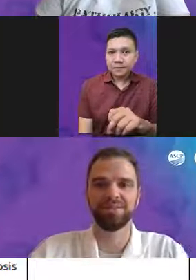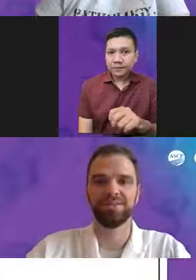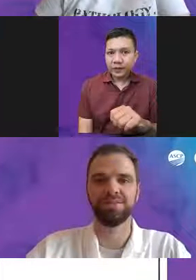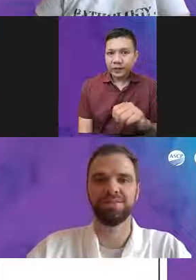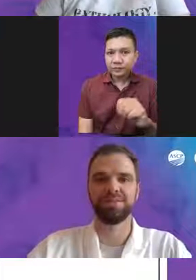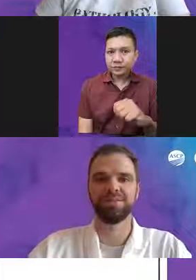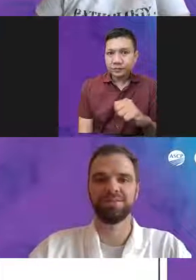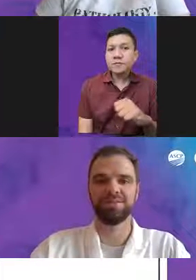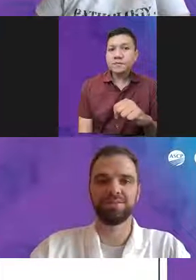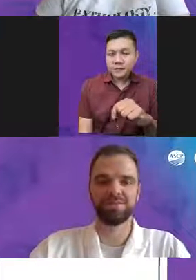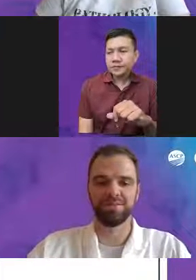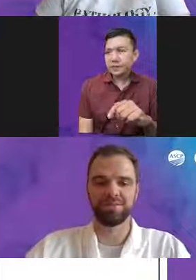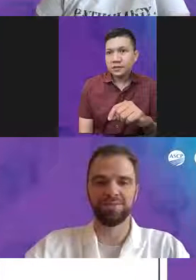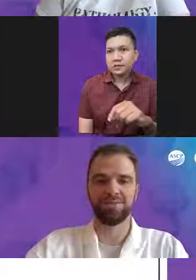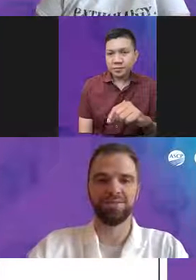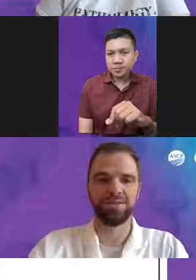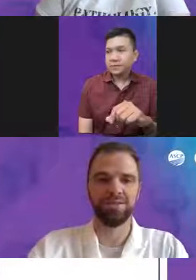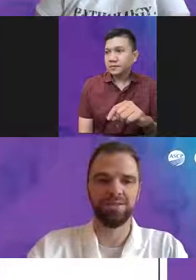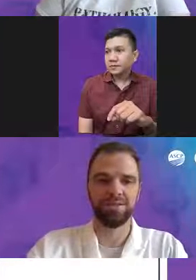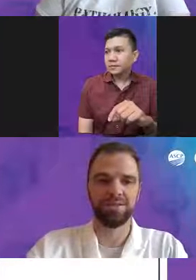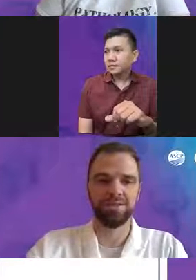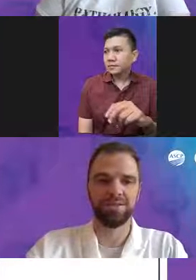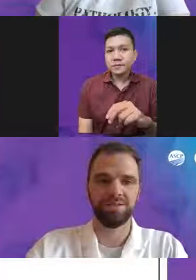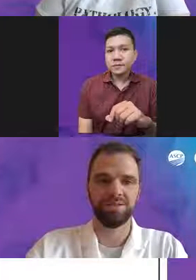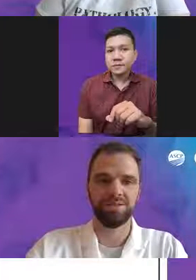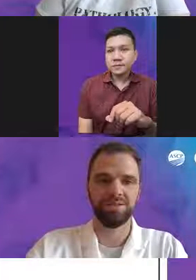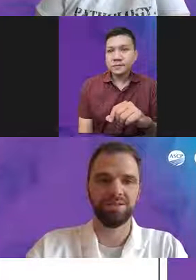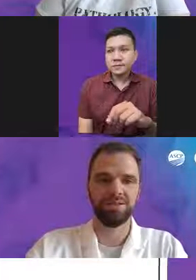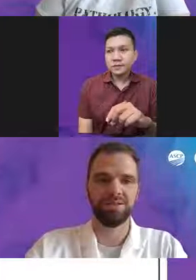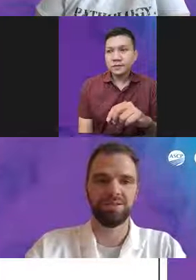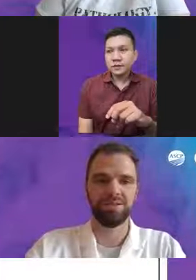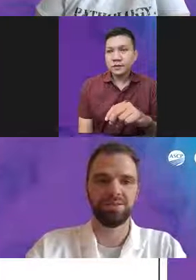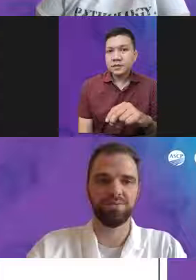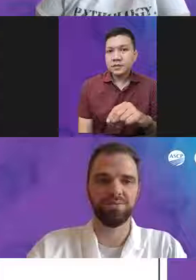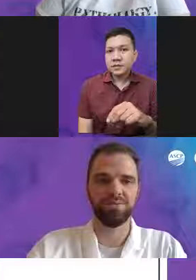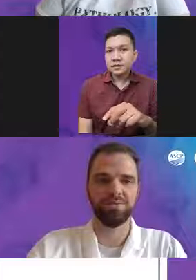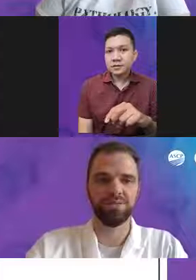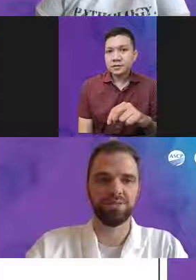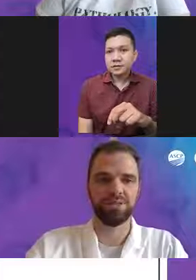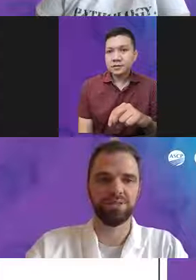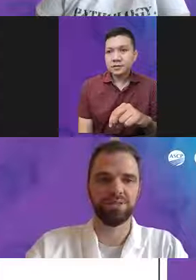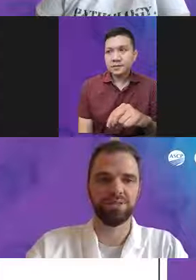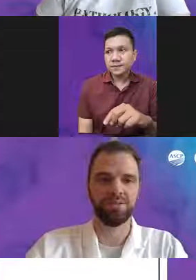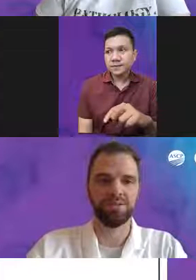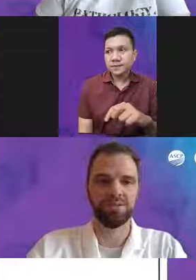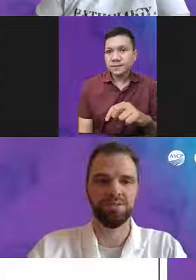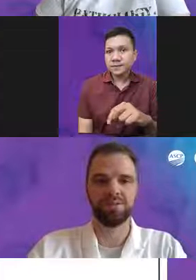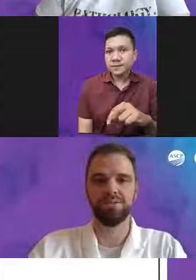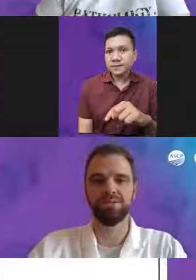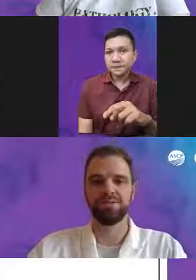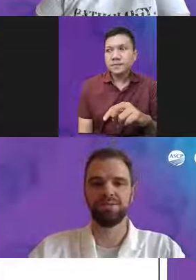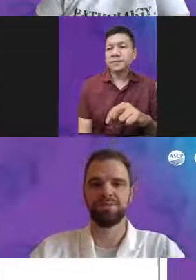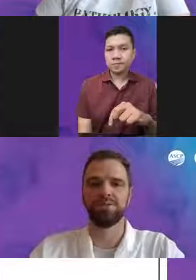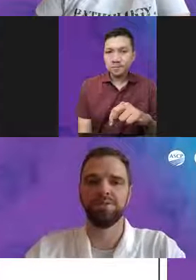how all of the cells are formed and everything. Because as you were saying, when you have the red cells coming out of the